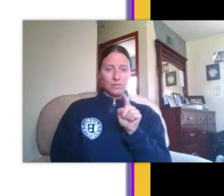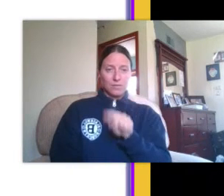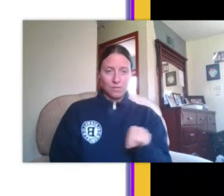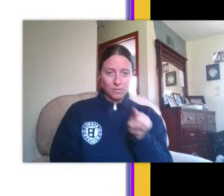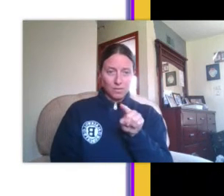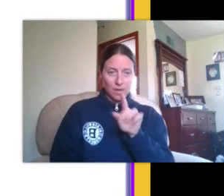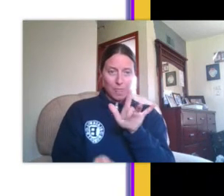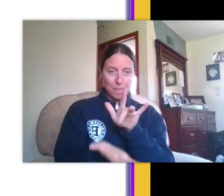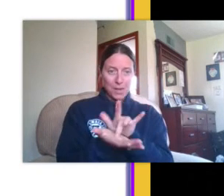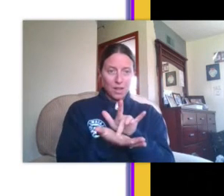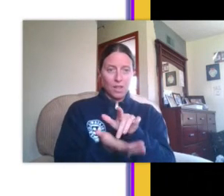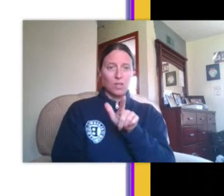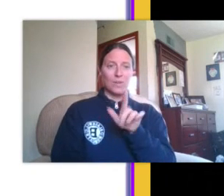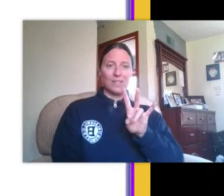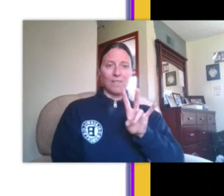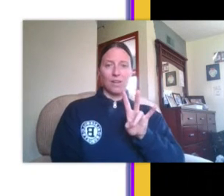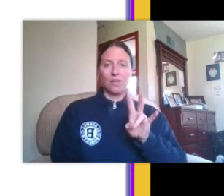27.